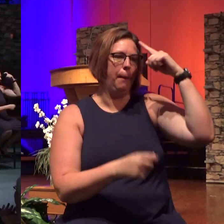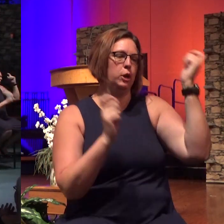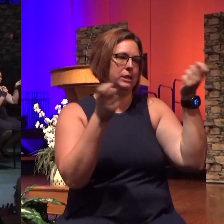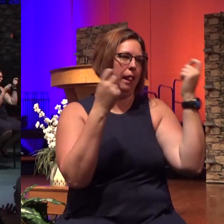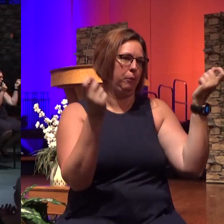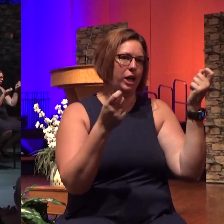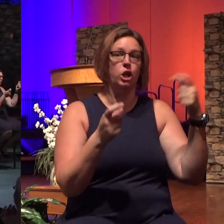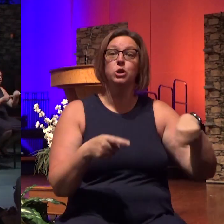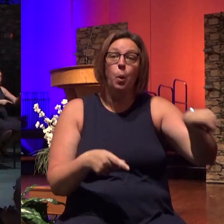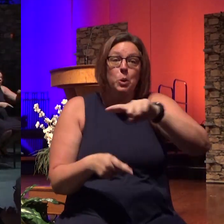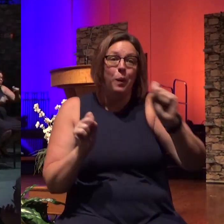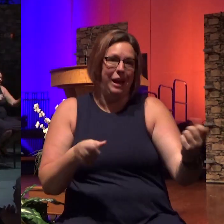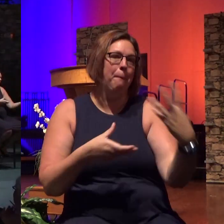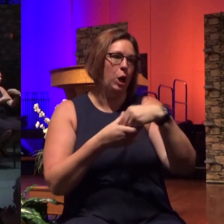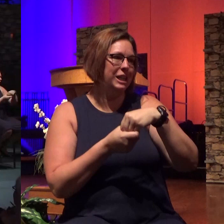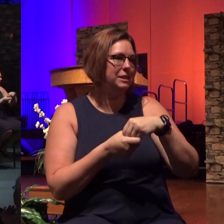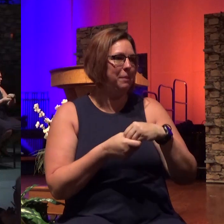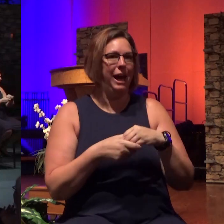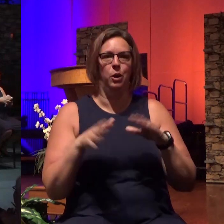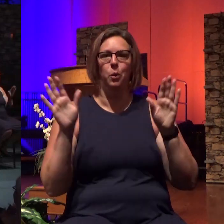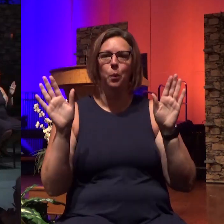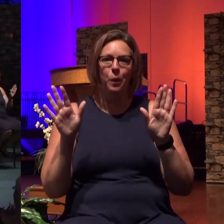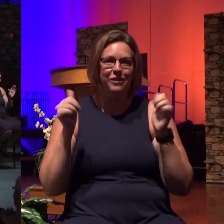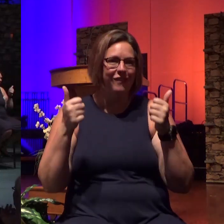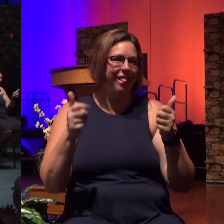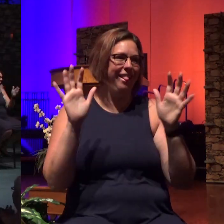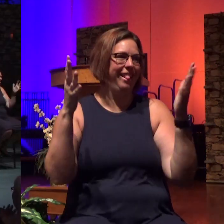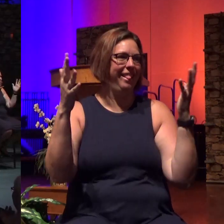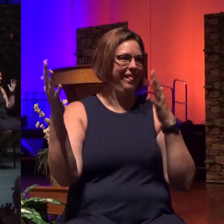right, yeah, wonderful.